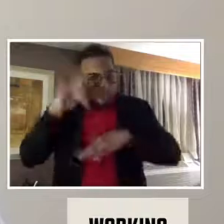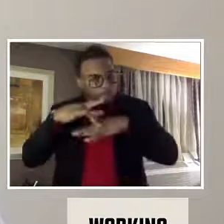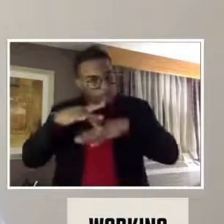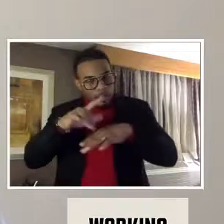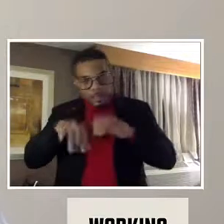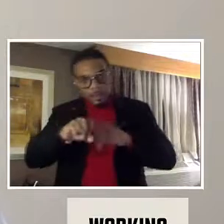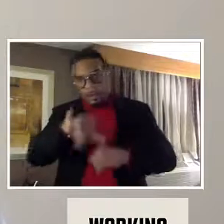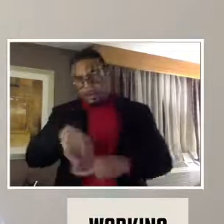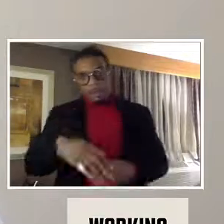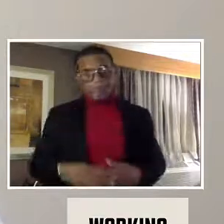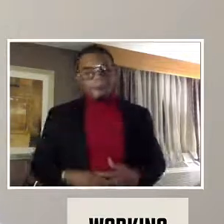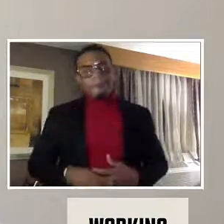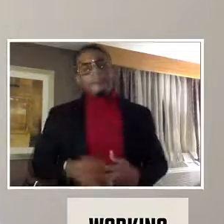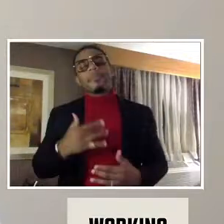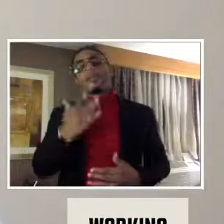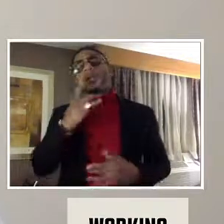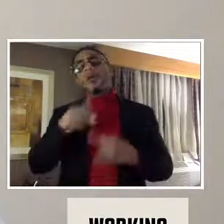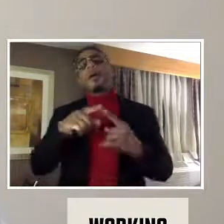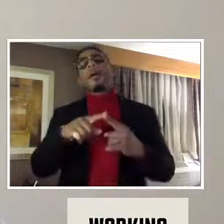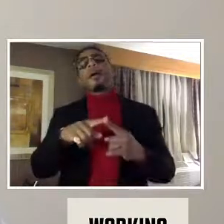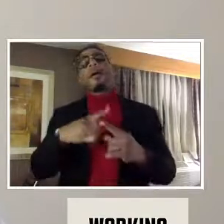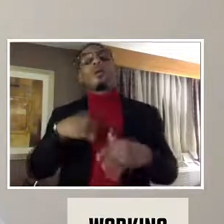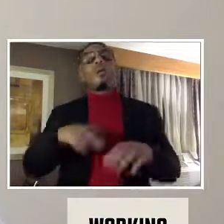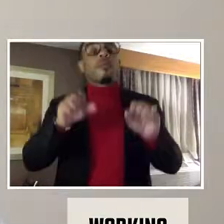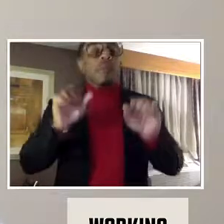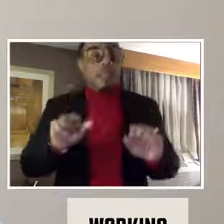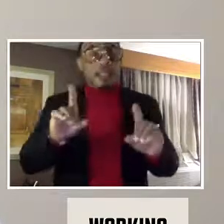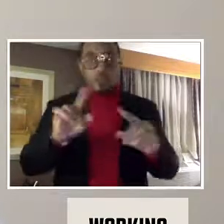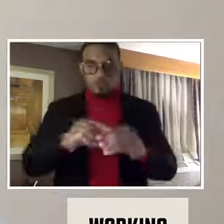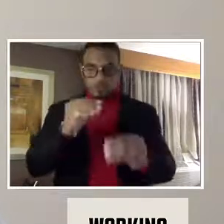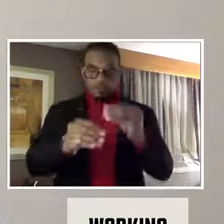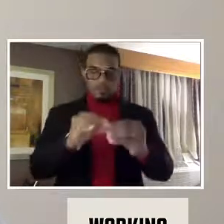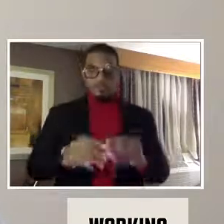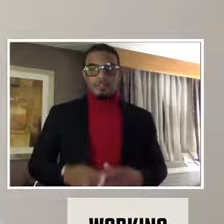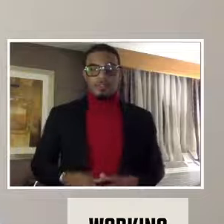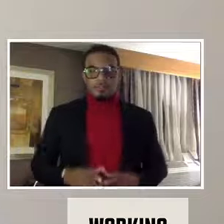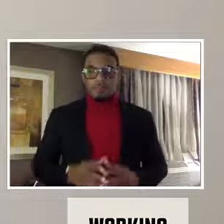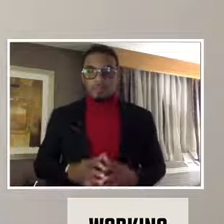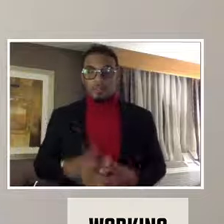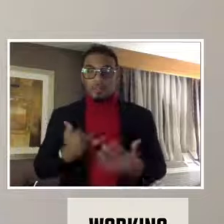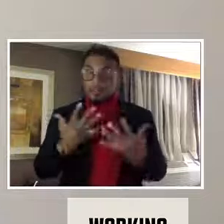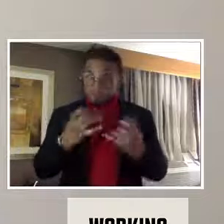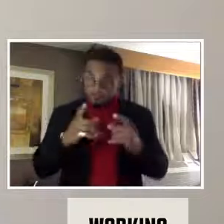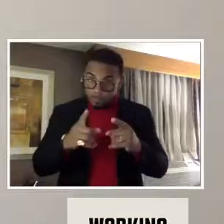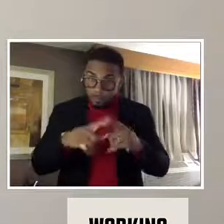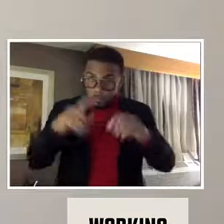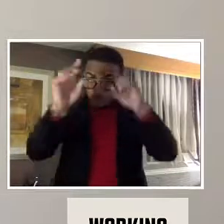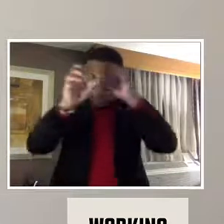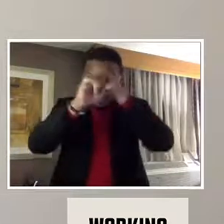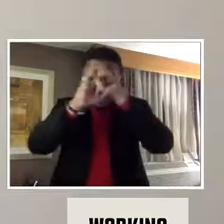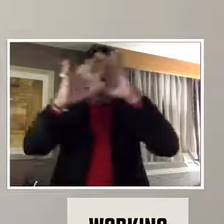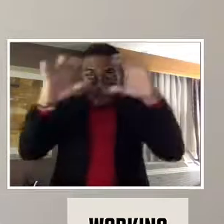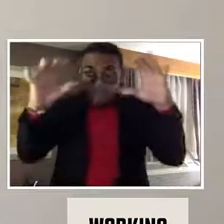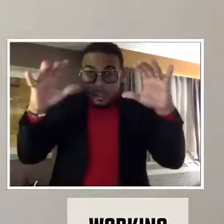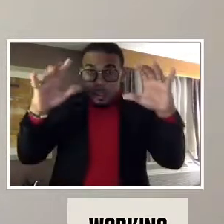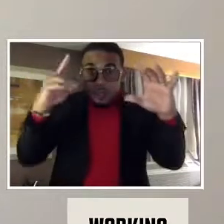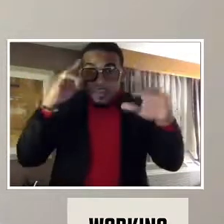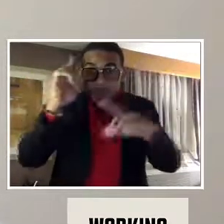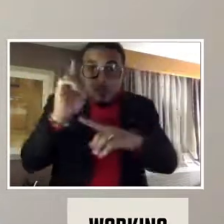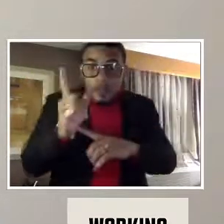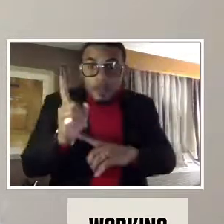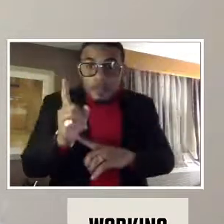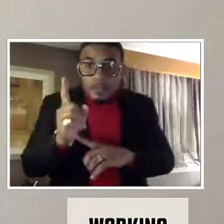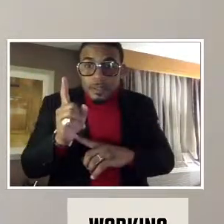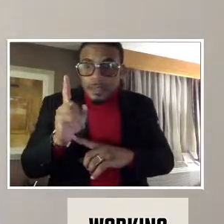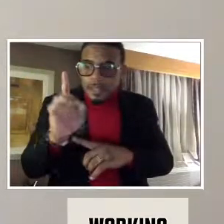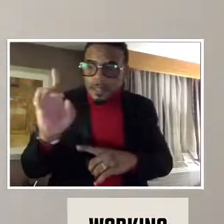talking about that. I'd rather talk about what we can do to fix it. I want you to imagine for a moment